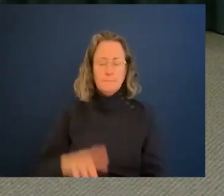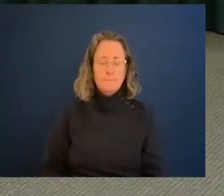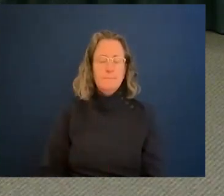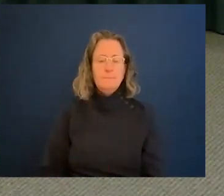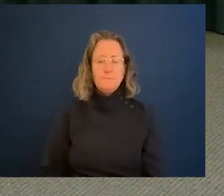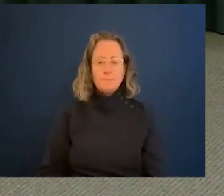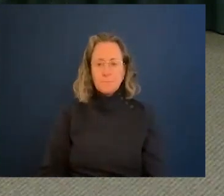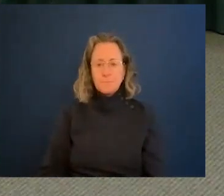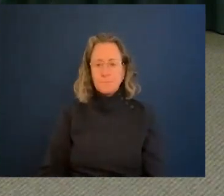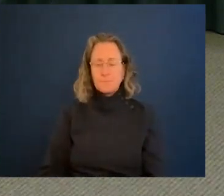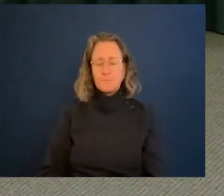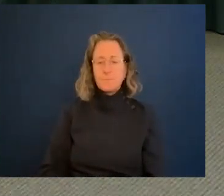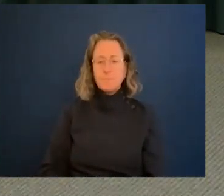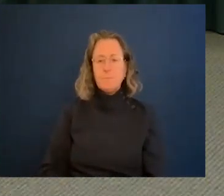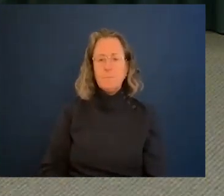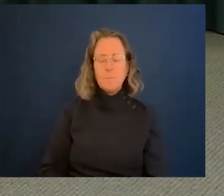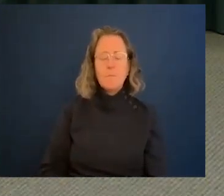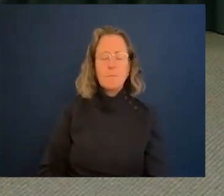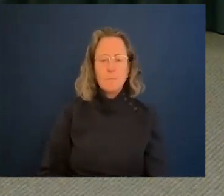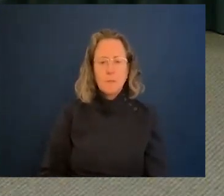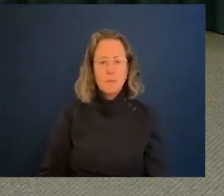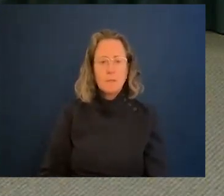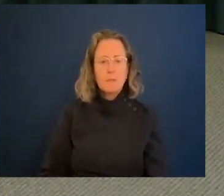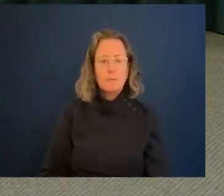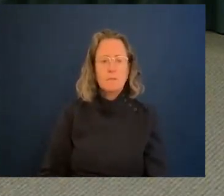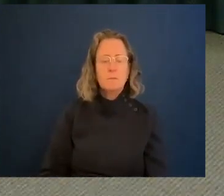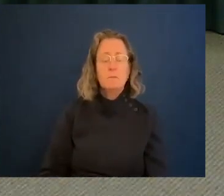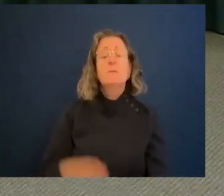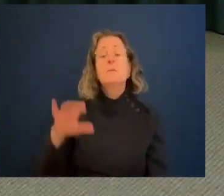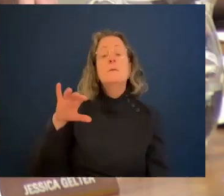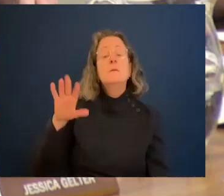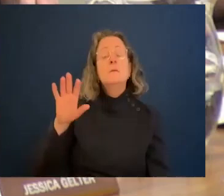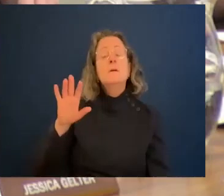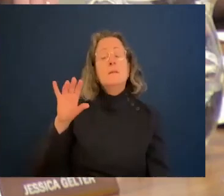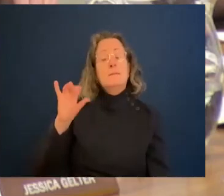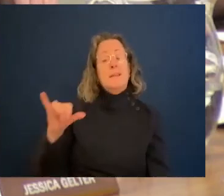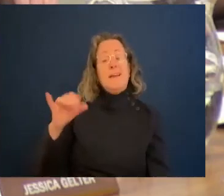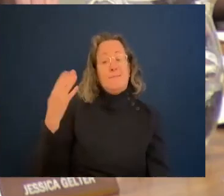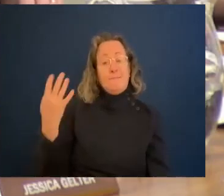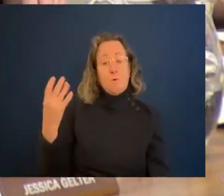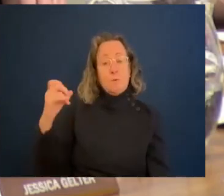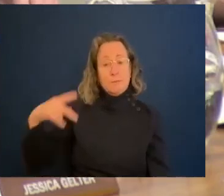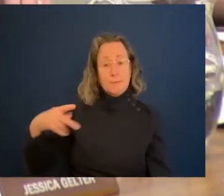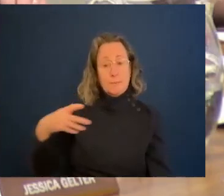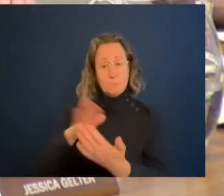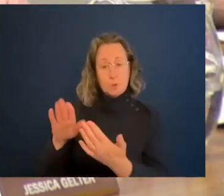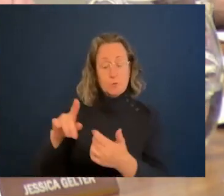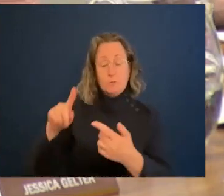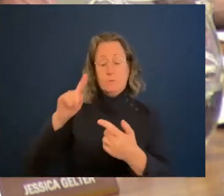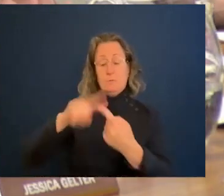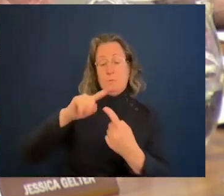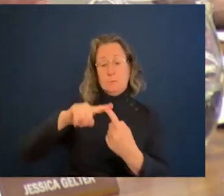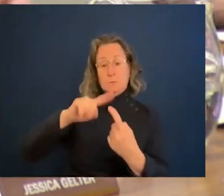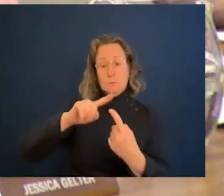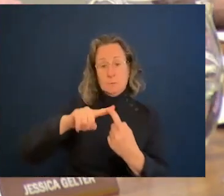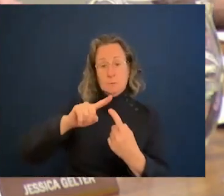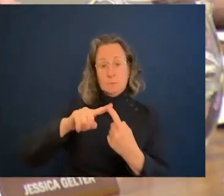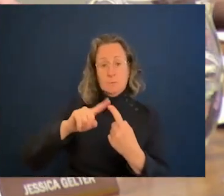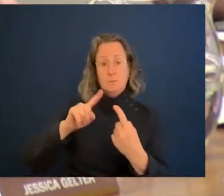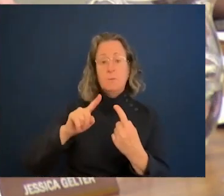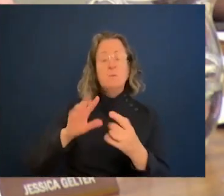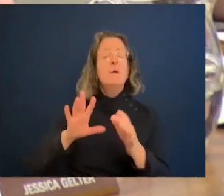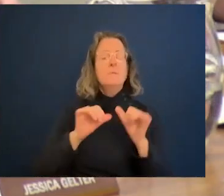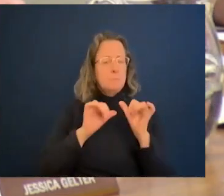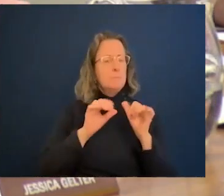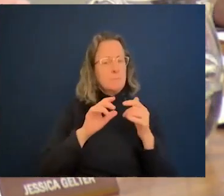John in your four-step approach right so one was Secure continuity of